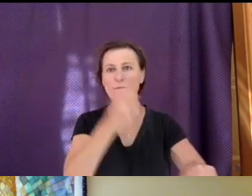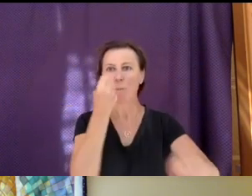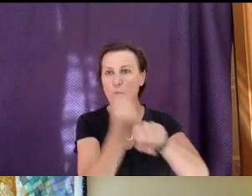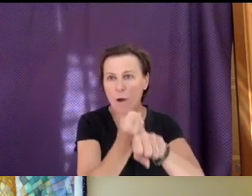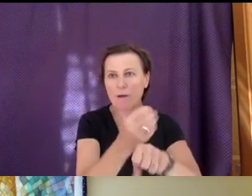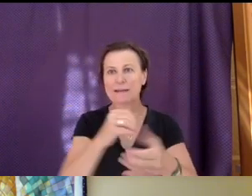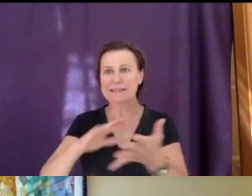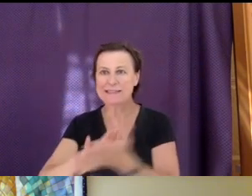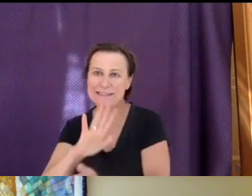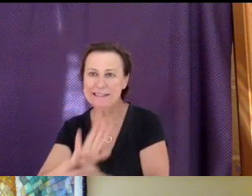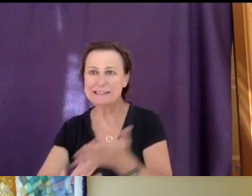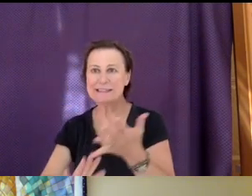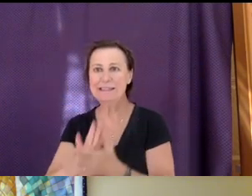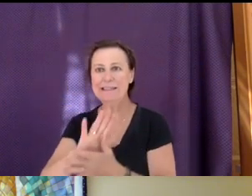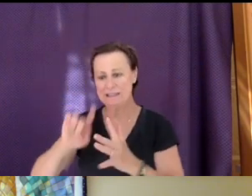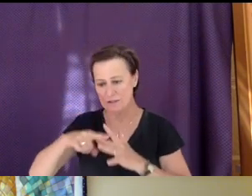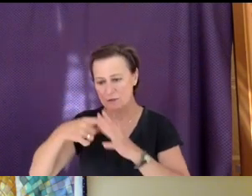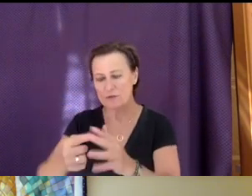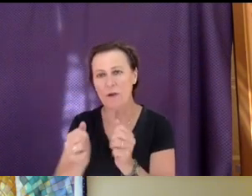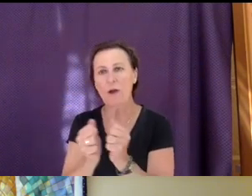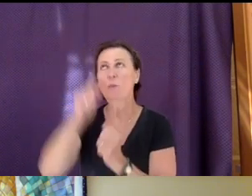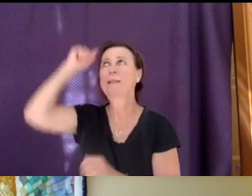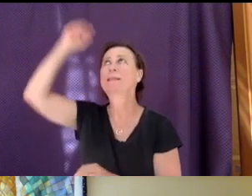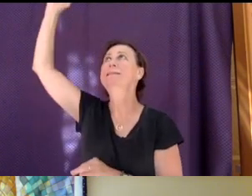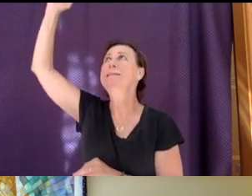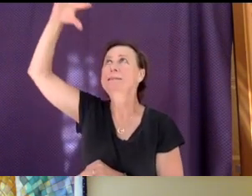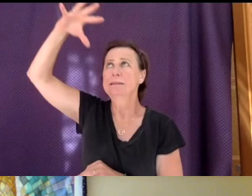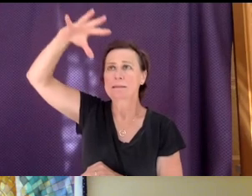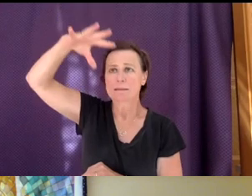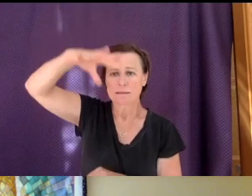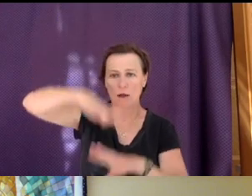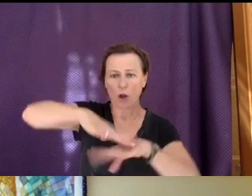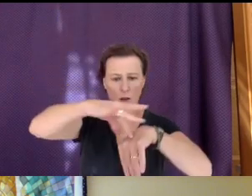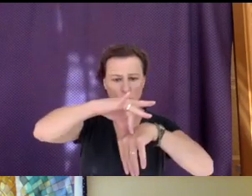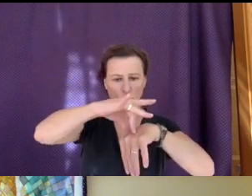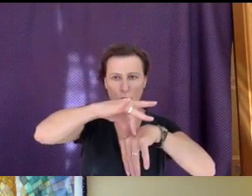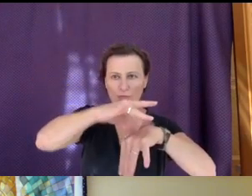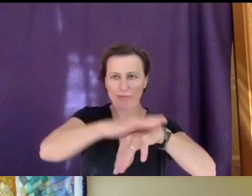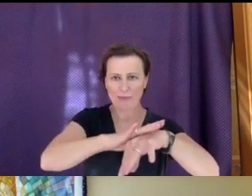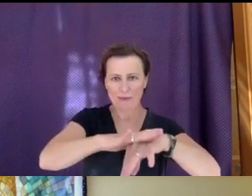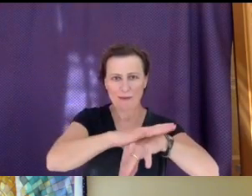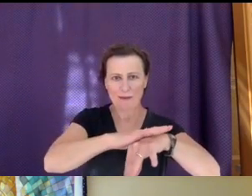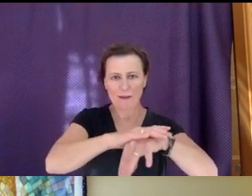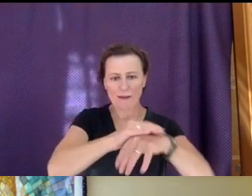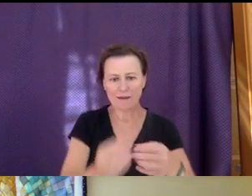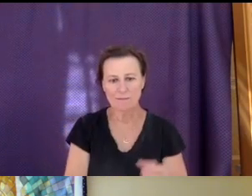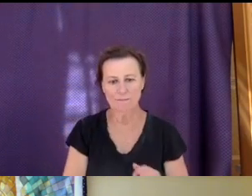sea, kindled by sunlight on earth, arose life.